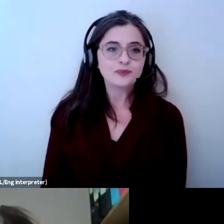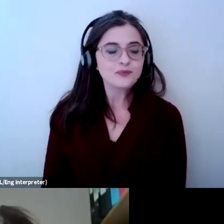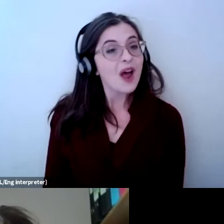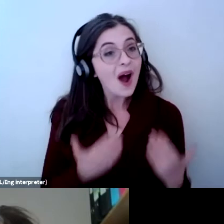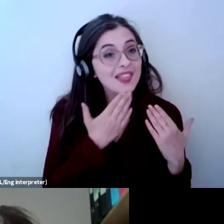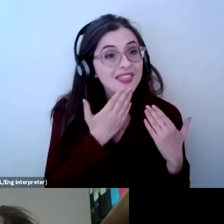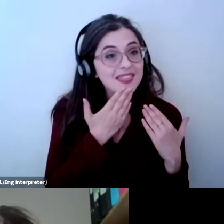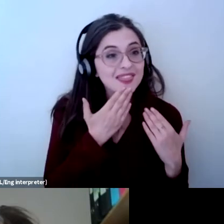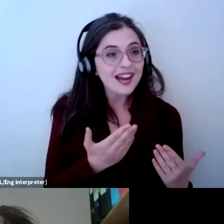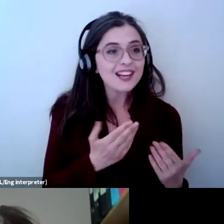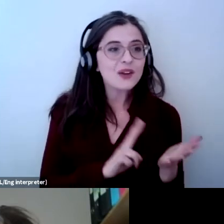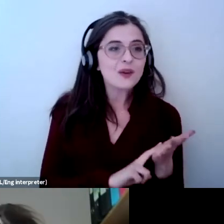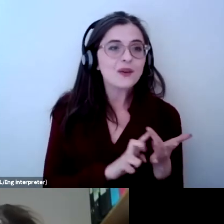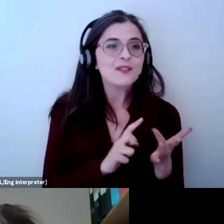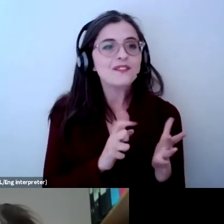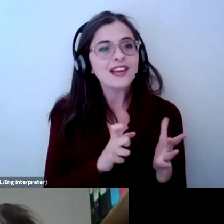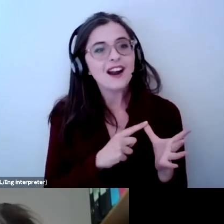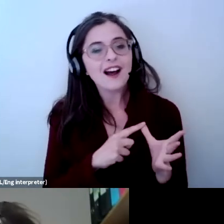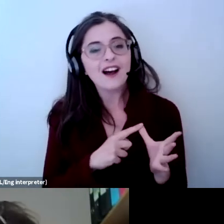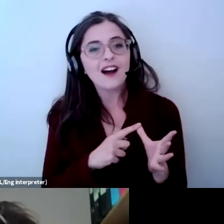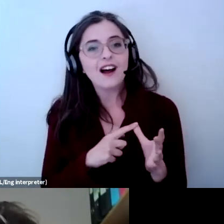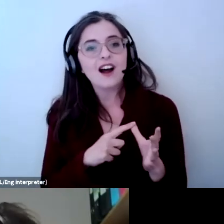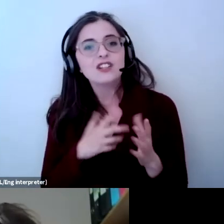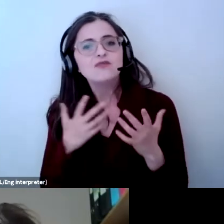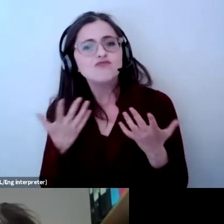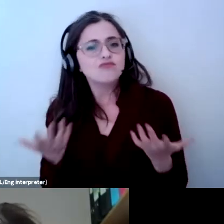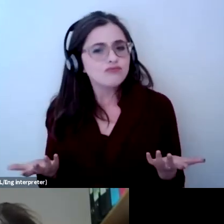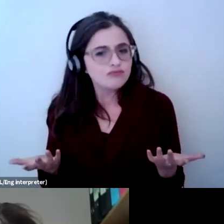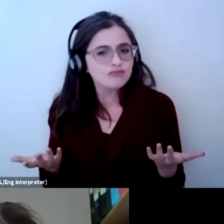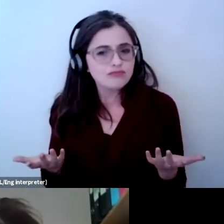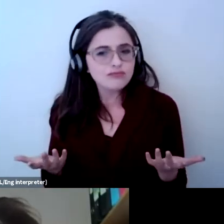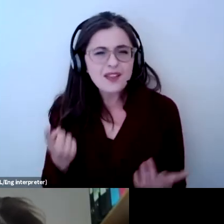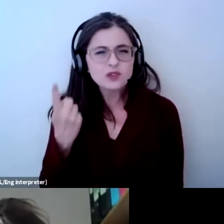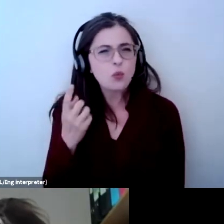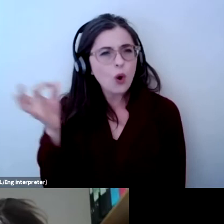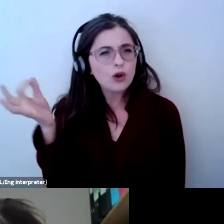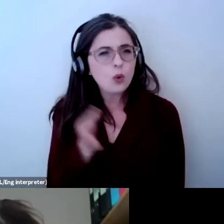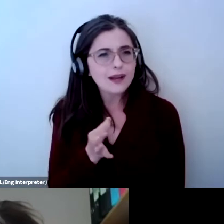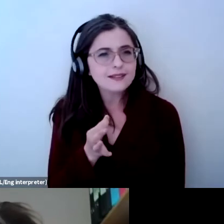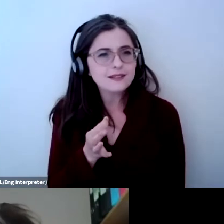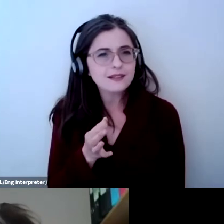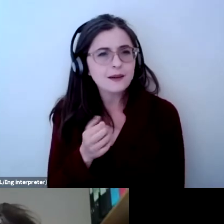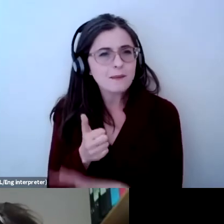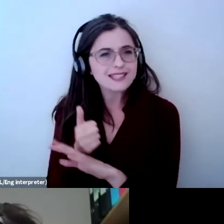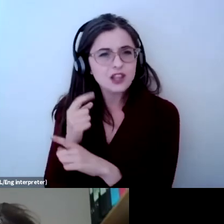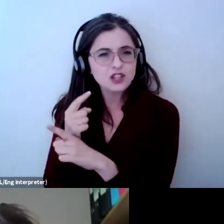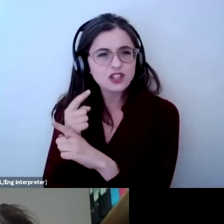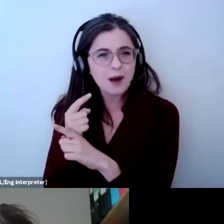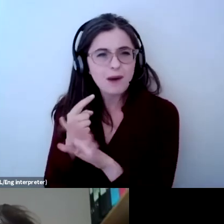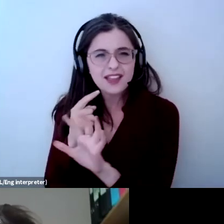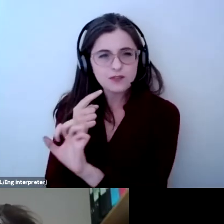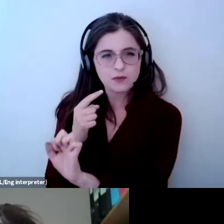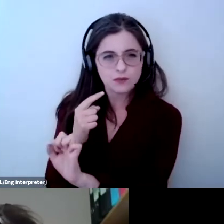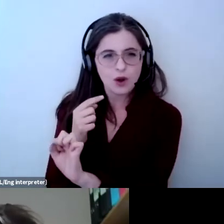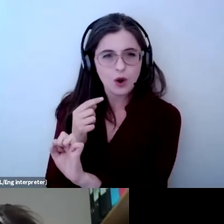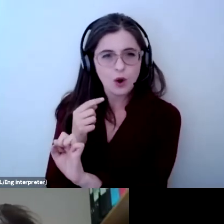Thank you very much, Vika. Shall we, I think there was one question in the chat, but could I suggest we perhaps pick that